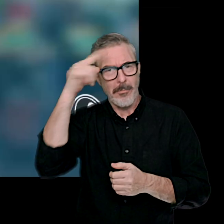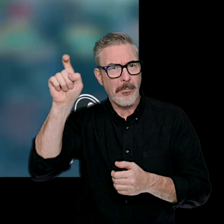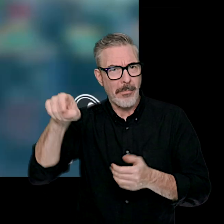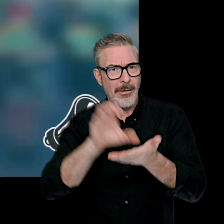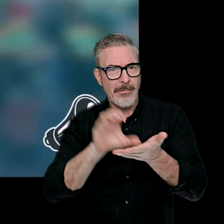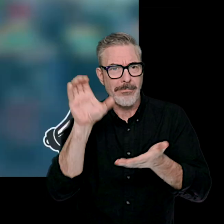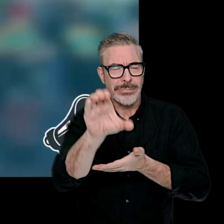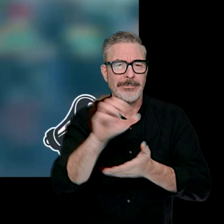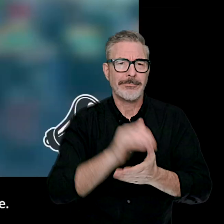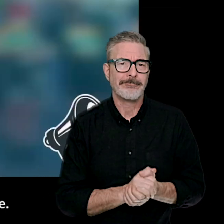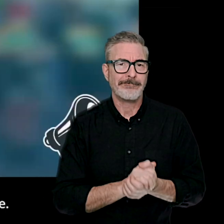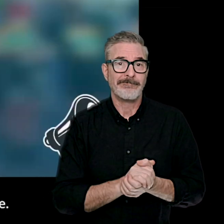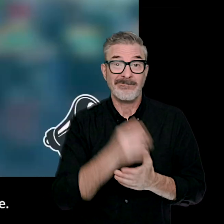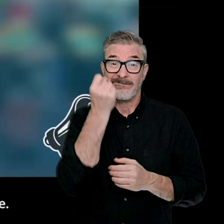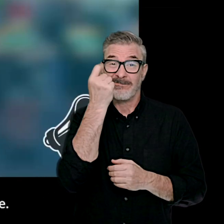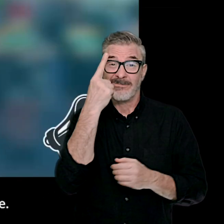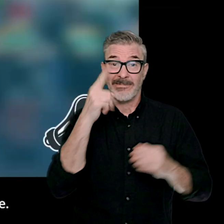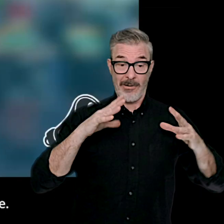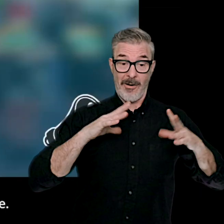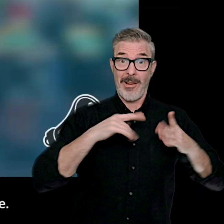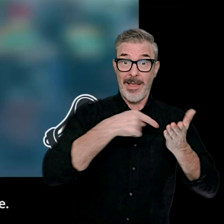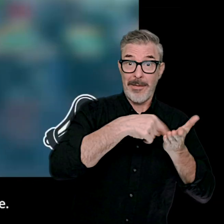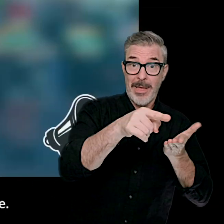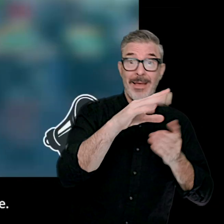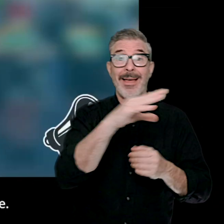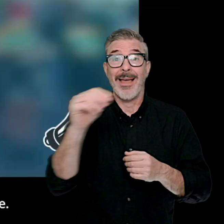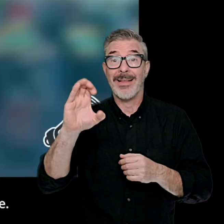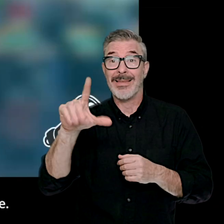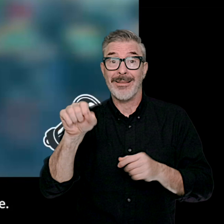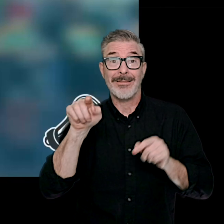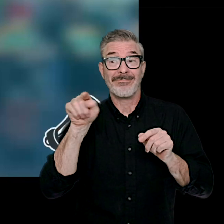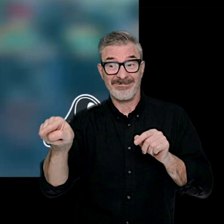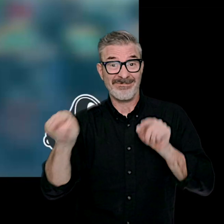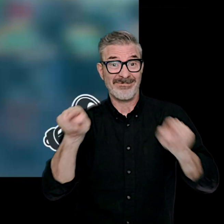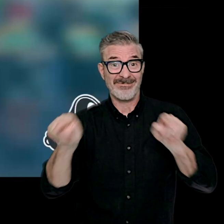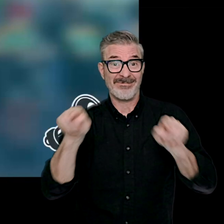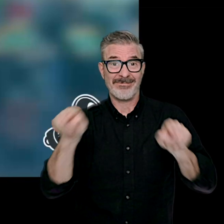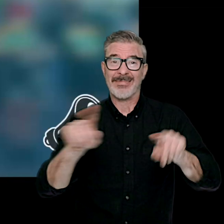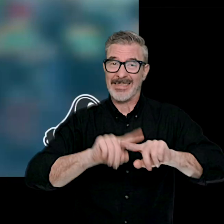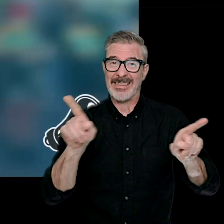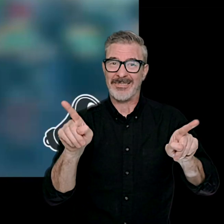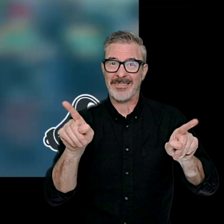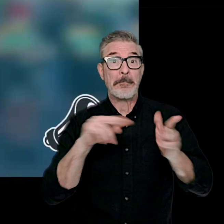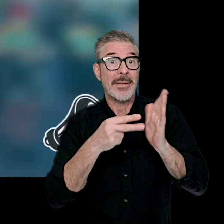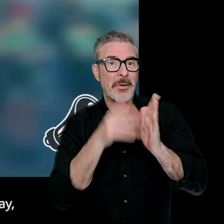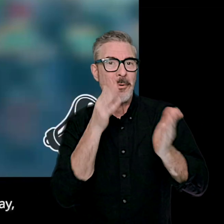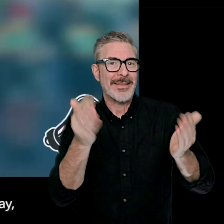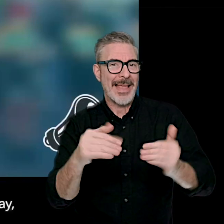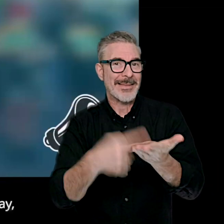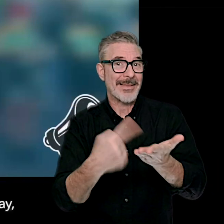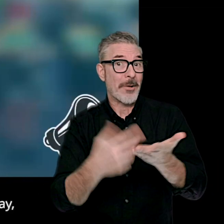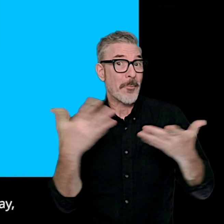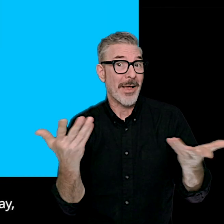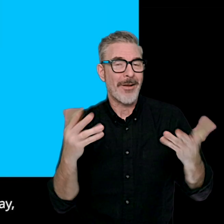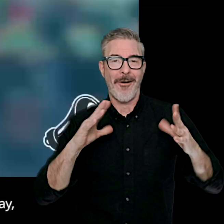vacation pay, then you would still be entitled to compensation for length of service. They are 2 different things. Which leads